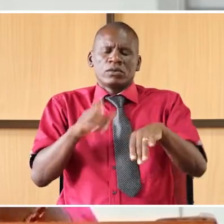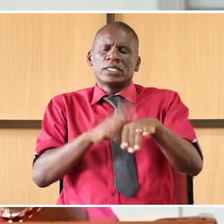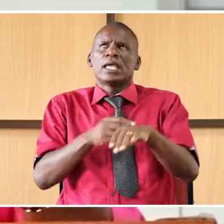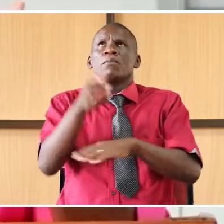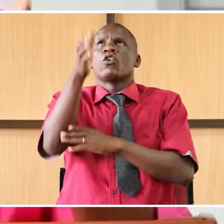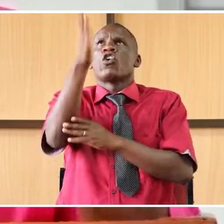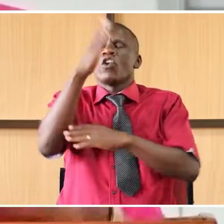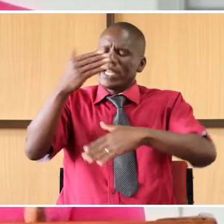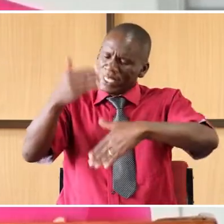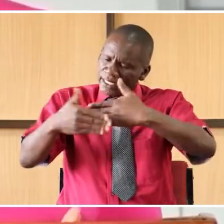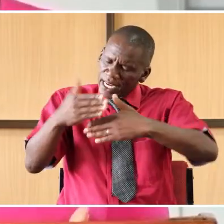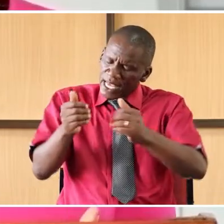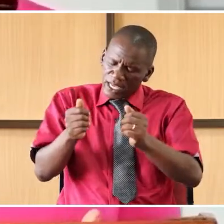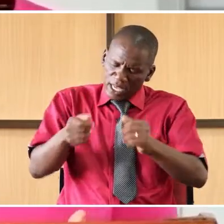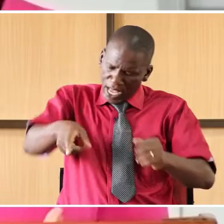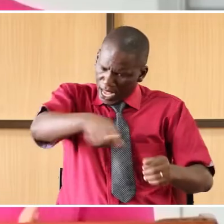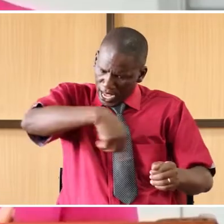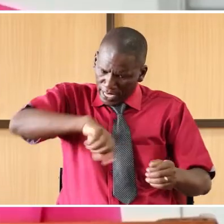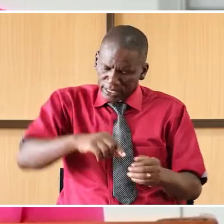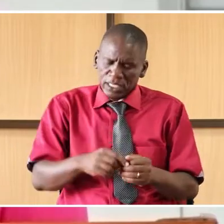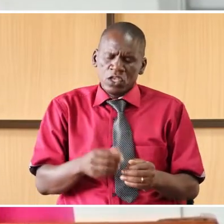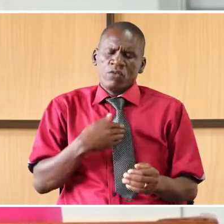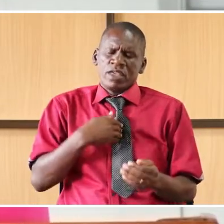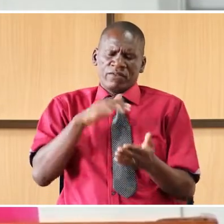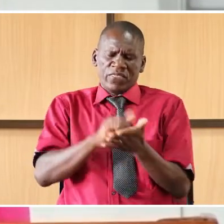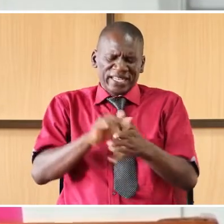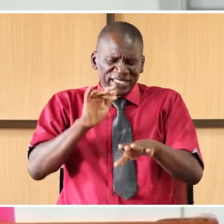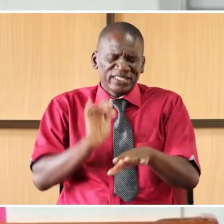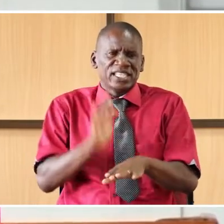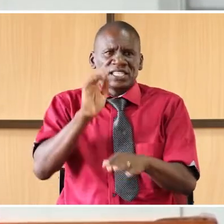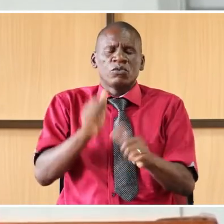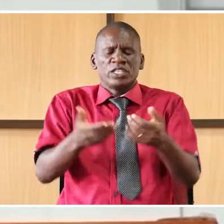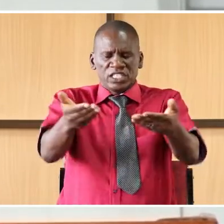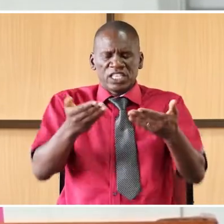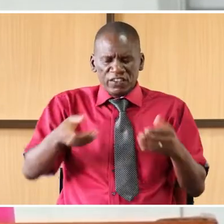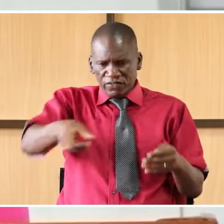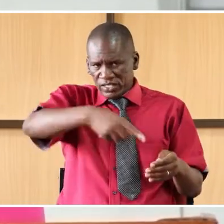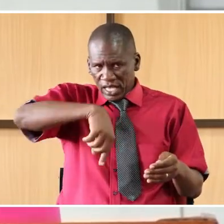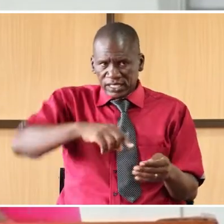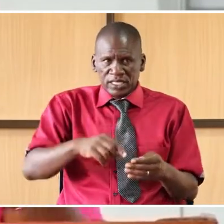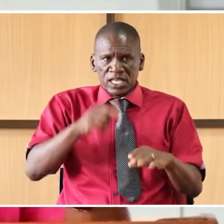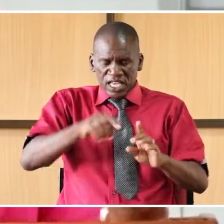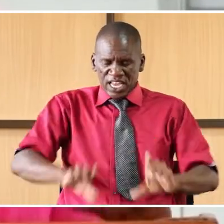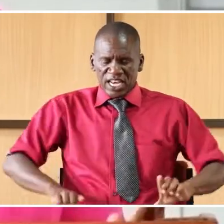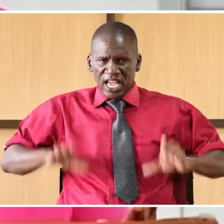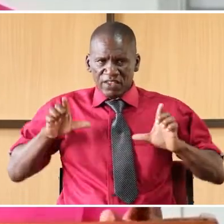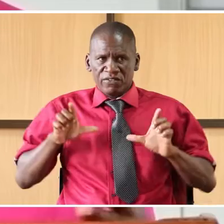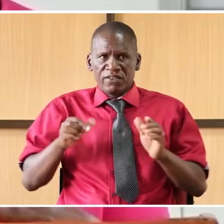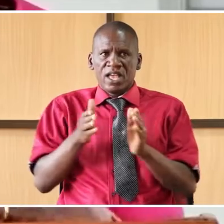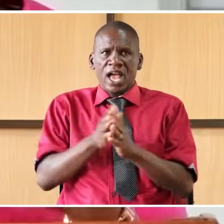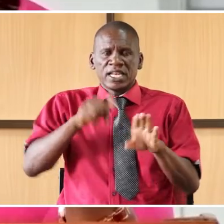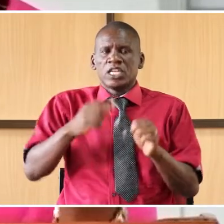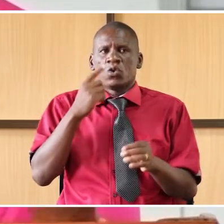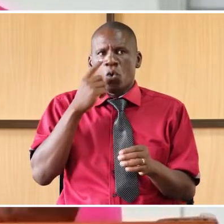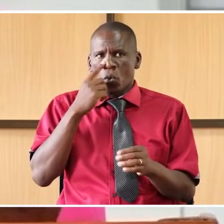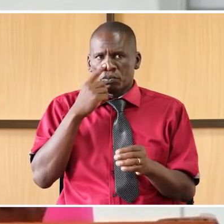when God is close to us, there is that sensitivity that he gives us in our lives, in